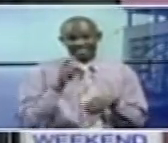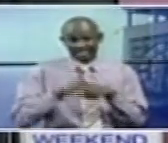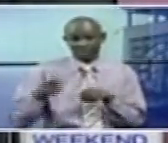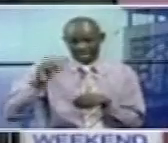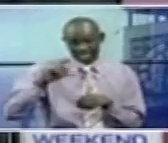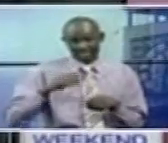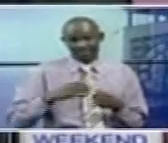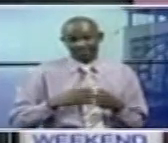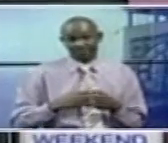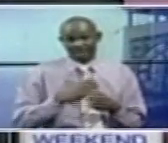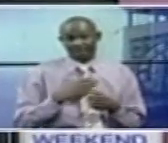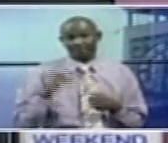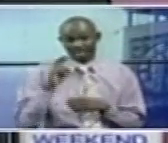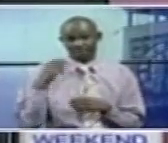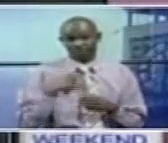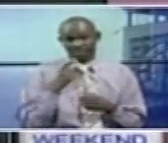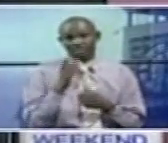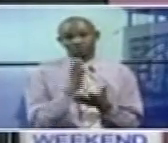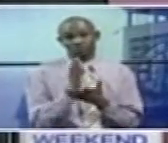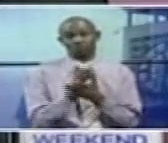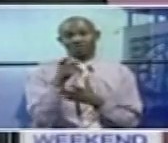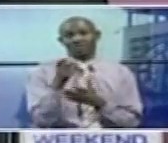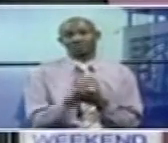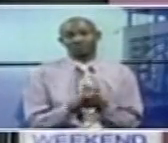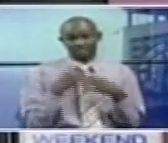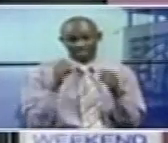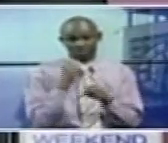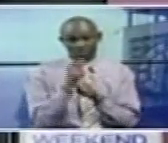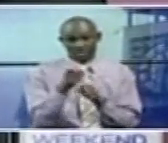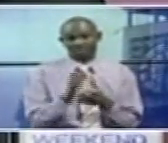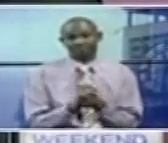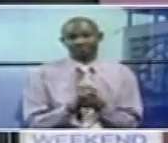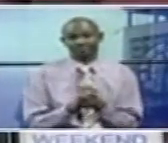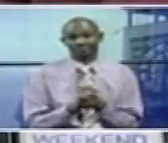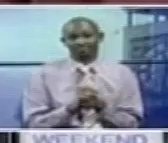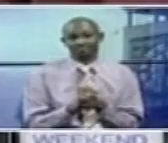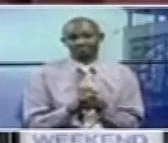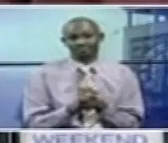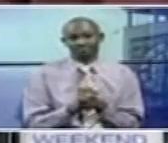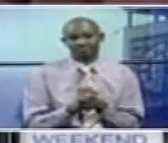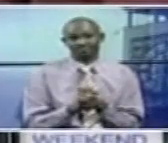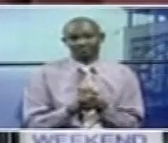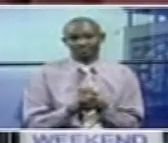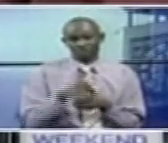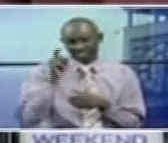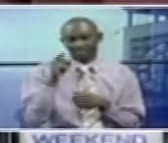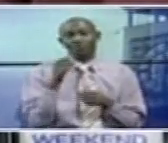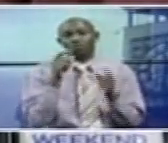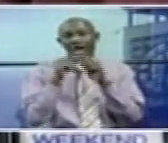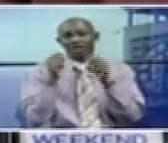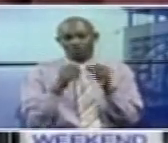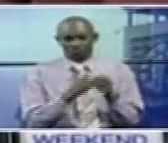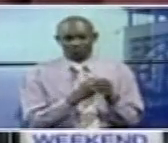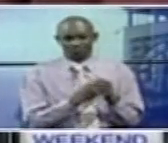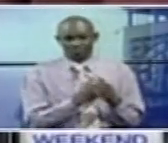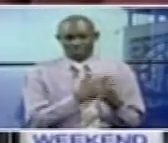value to the masses, you find that you're sitting on gold, and that's what we're trying to do. Great. What is your word of inspiration to everybody